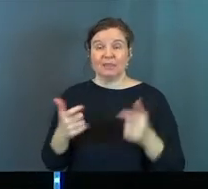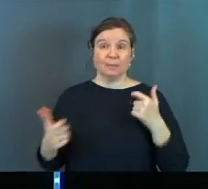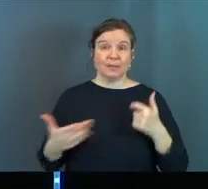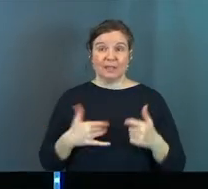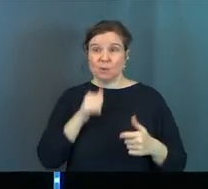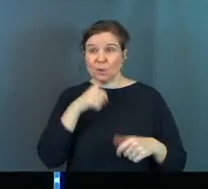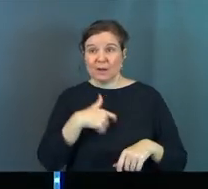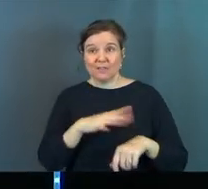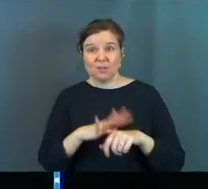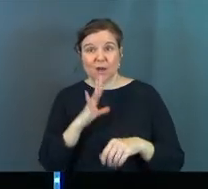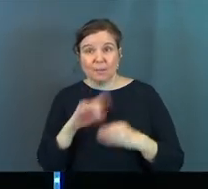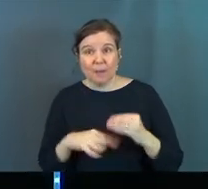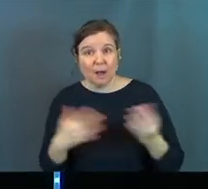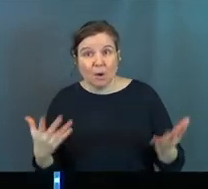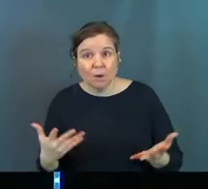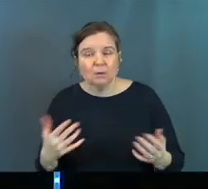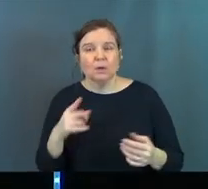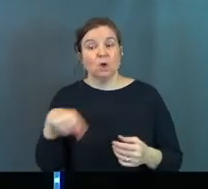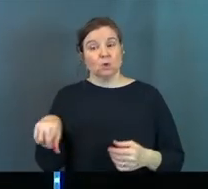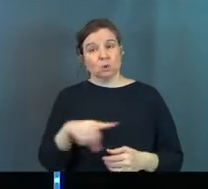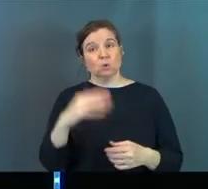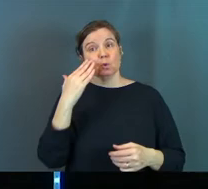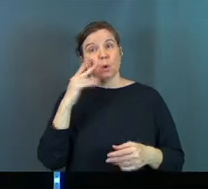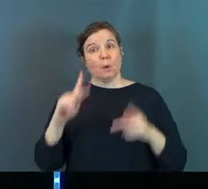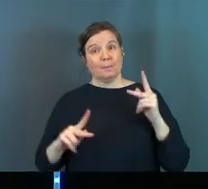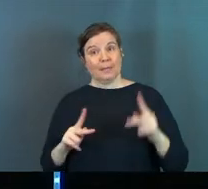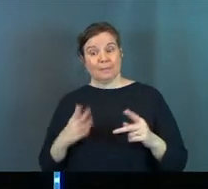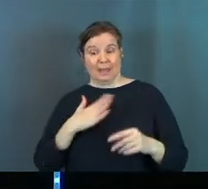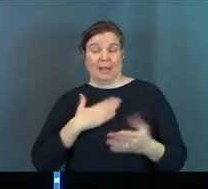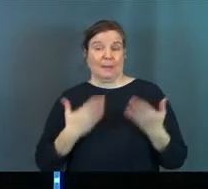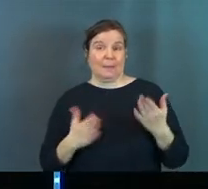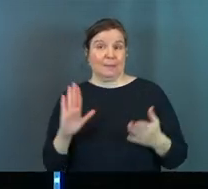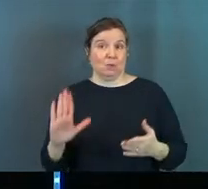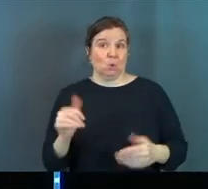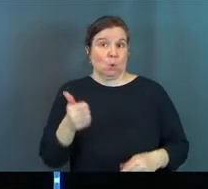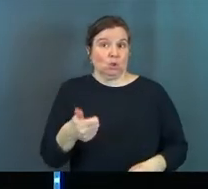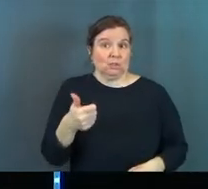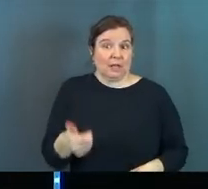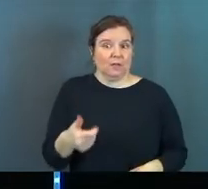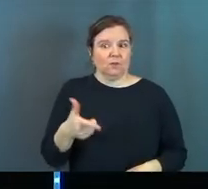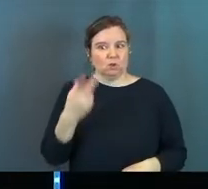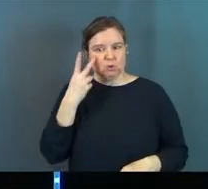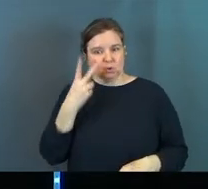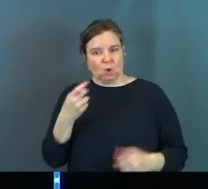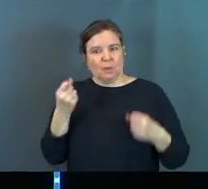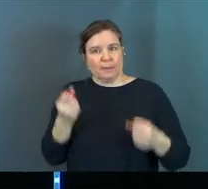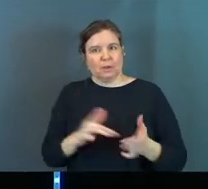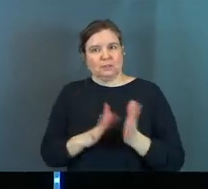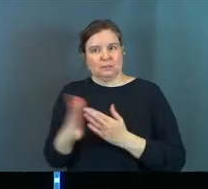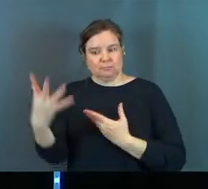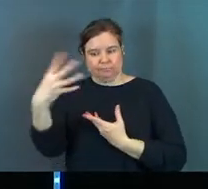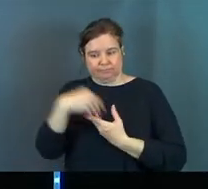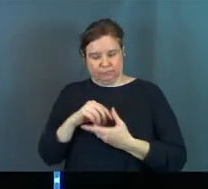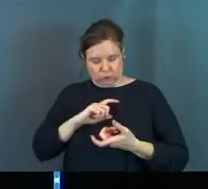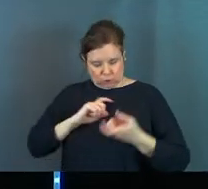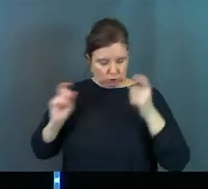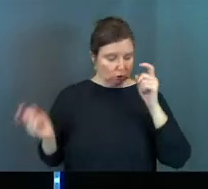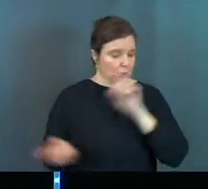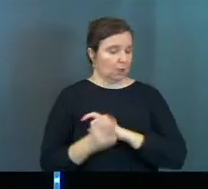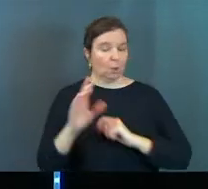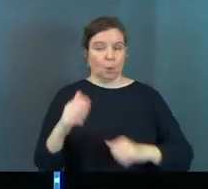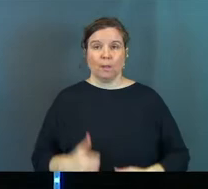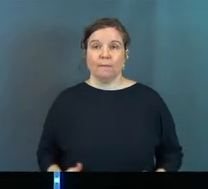Biggest thing I don't have time to talk about is the fact that you know people and might be yourself, and you saw the power of Jesus come in and change your